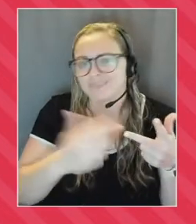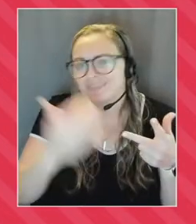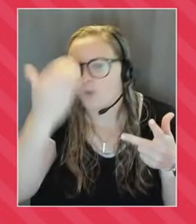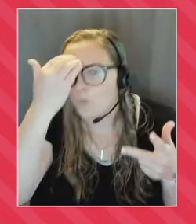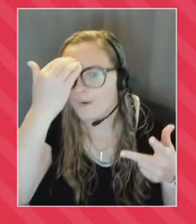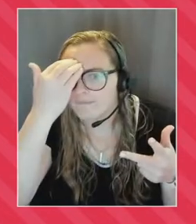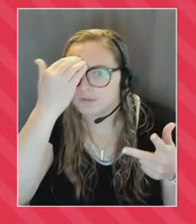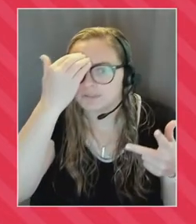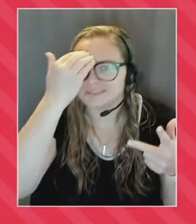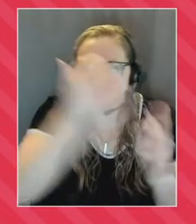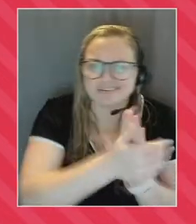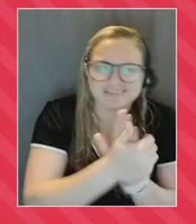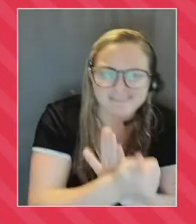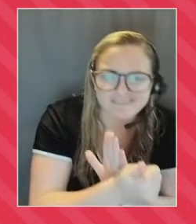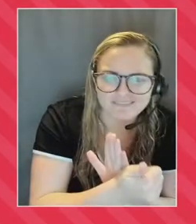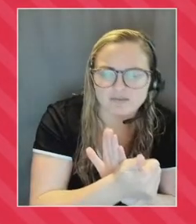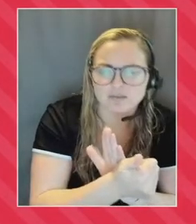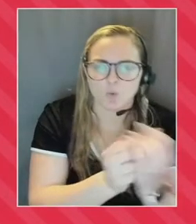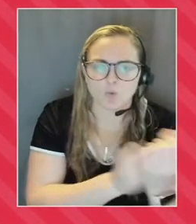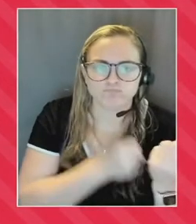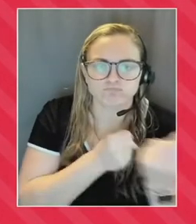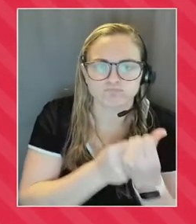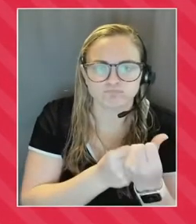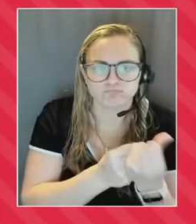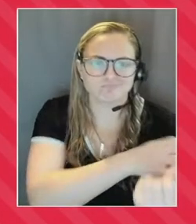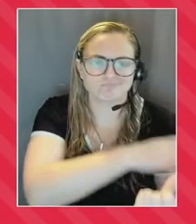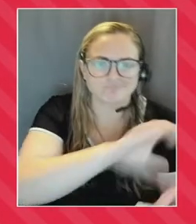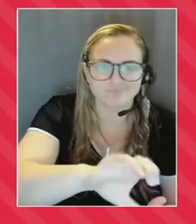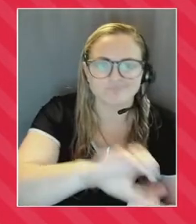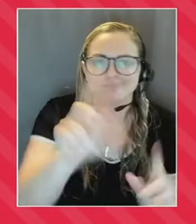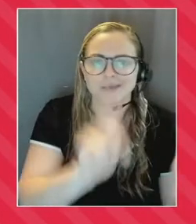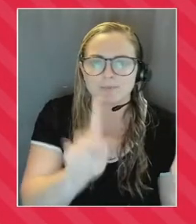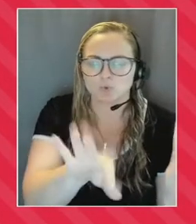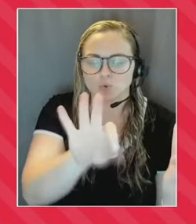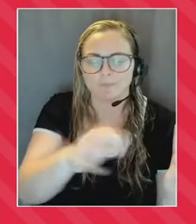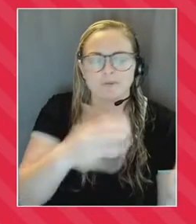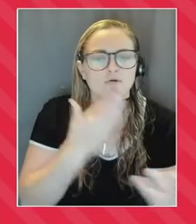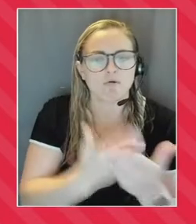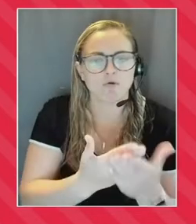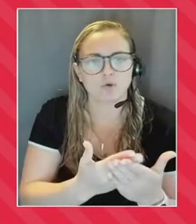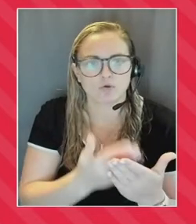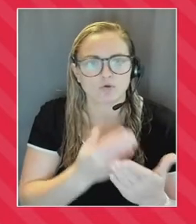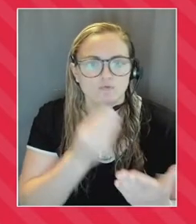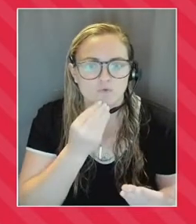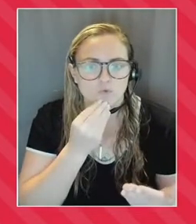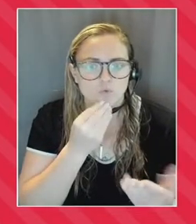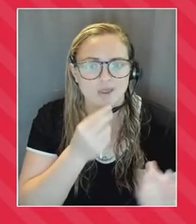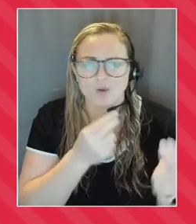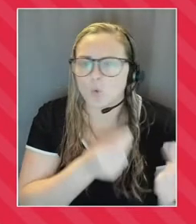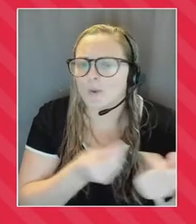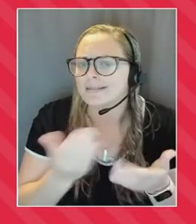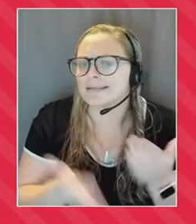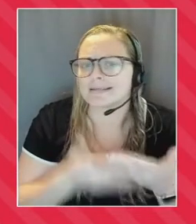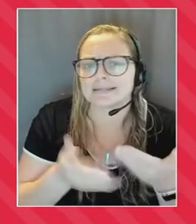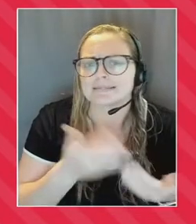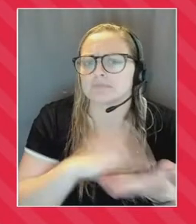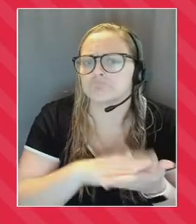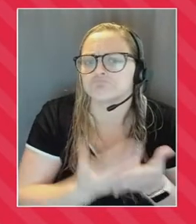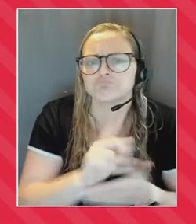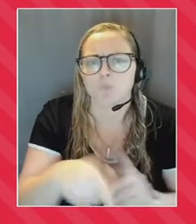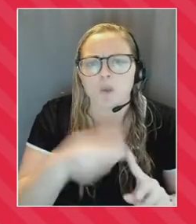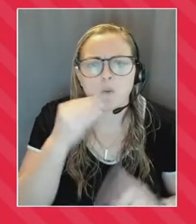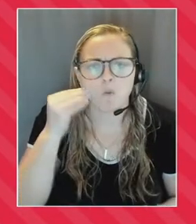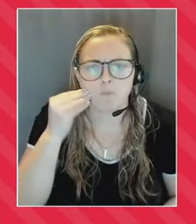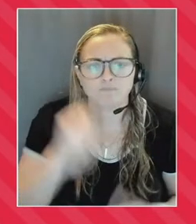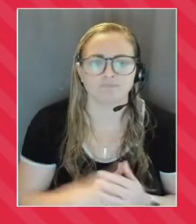knowledge, and skills that empower people to select good foods and to quickly prepare them at home. So I am just